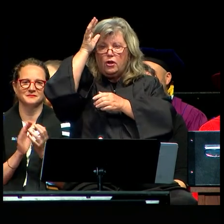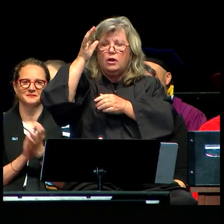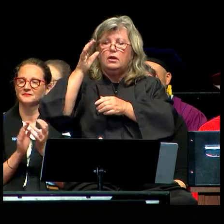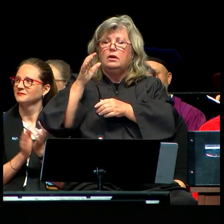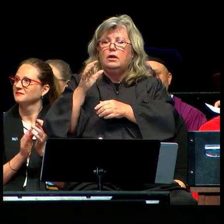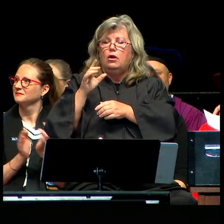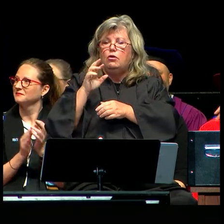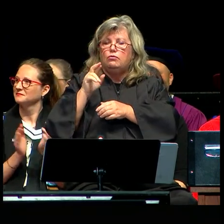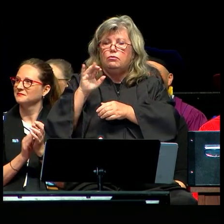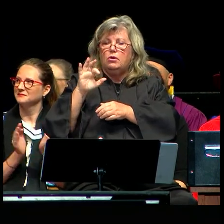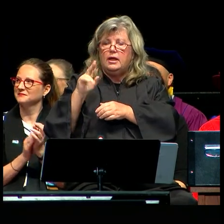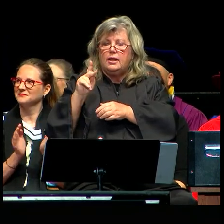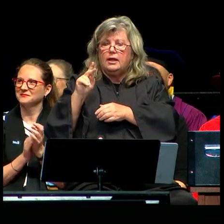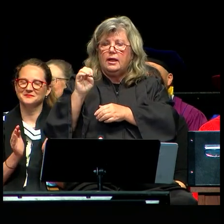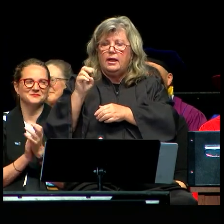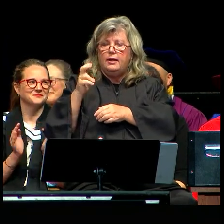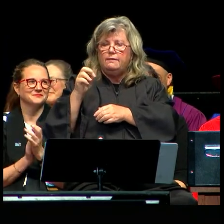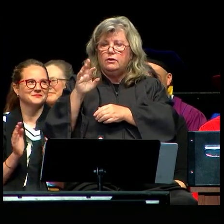Services.